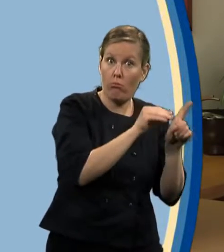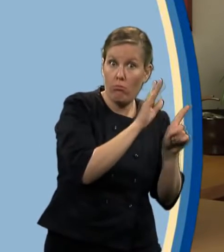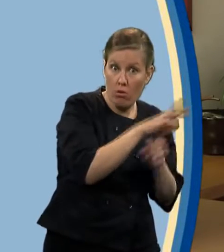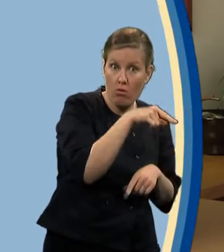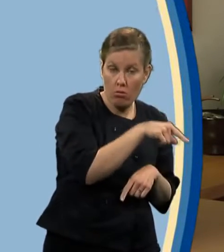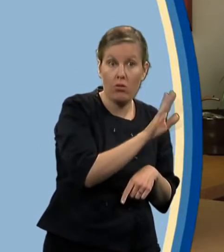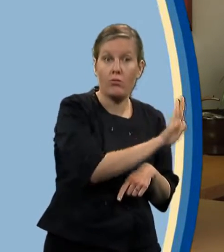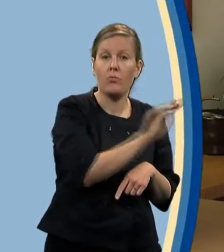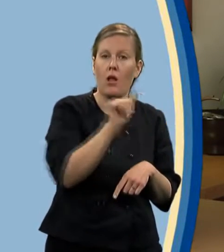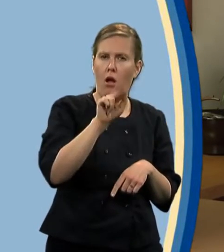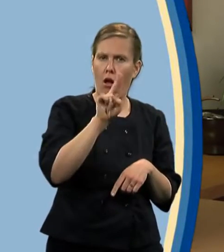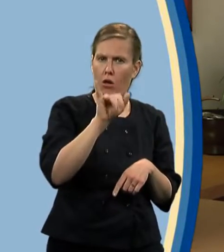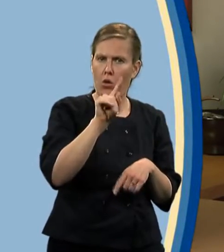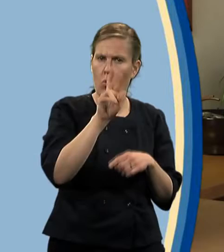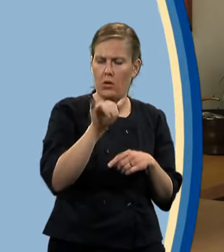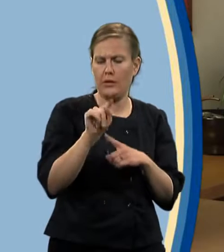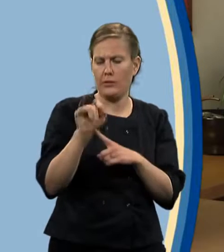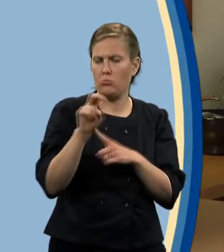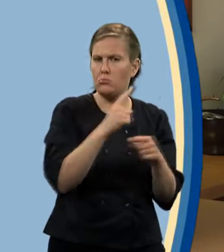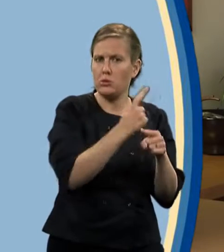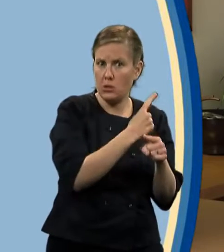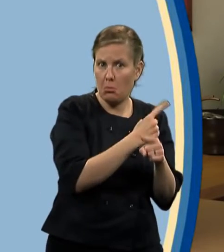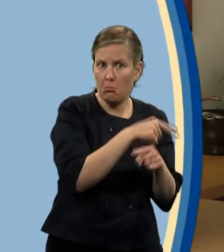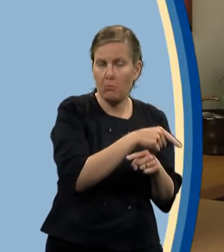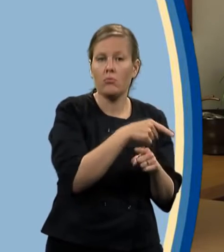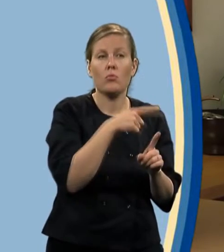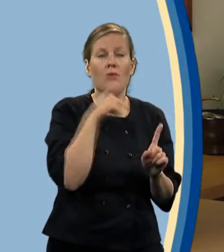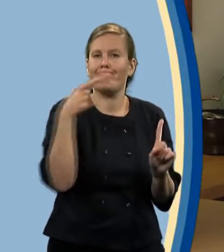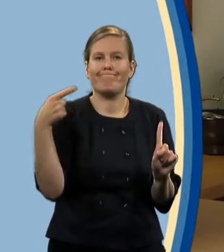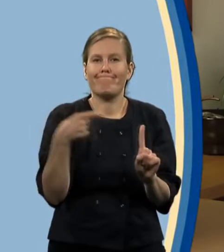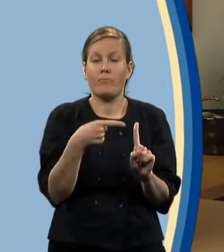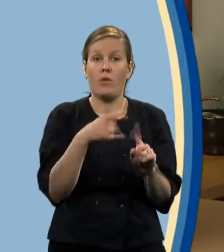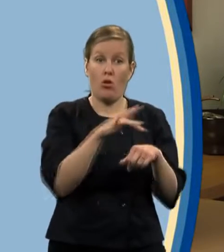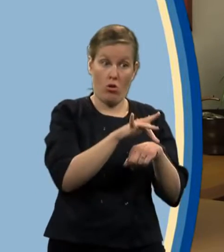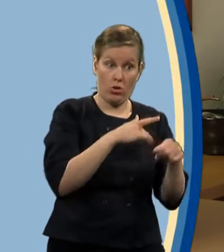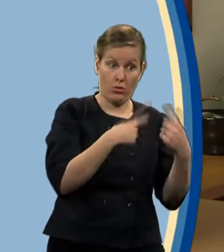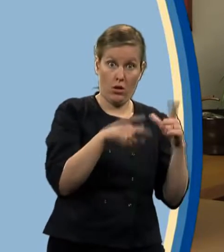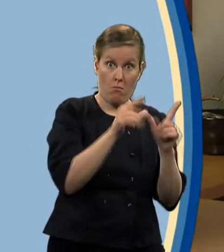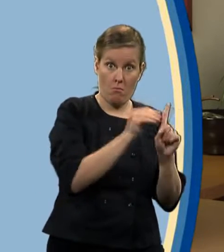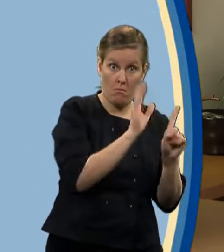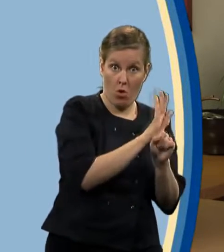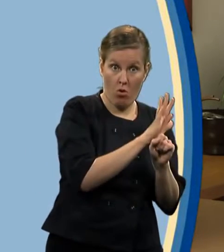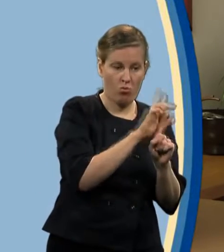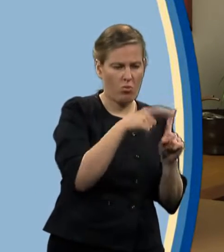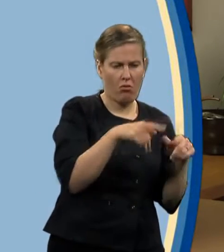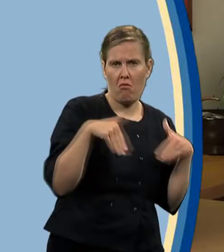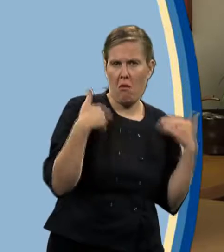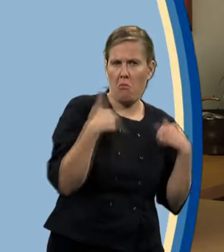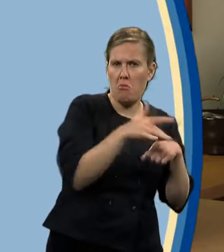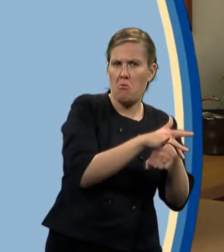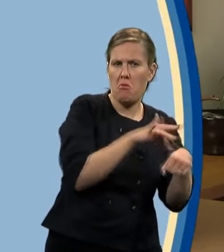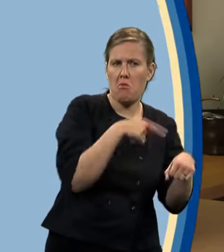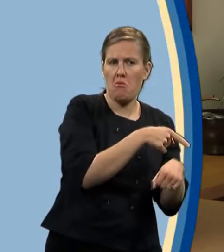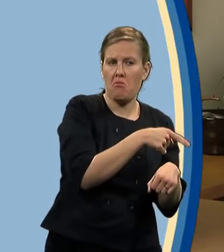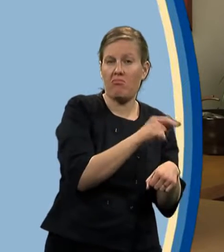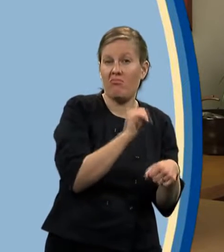had early cochlear implants and had early exposure to sign language had typical